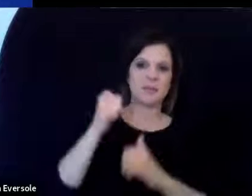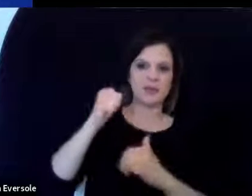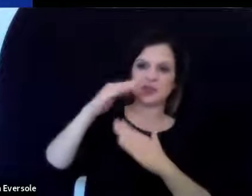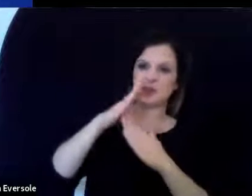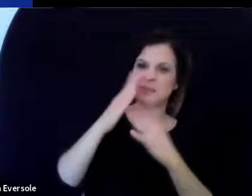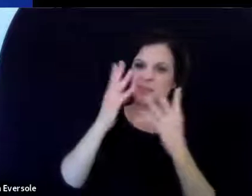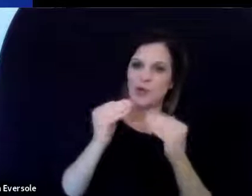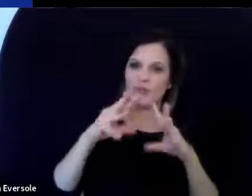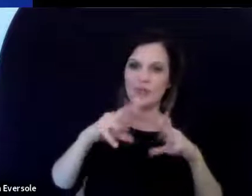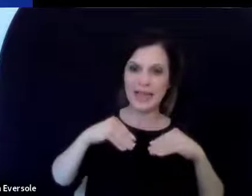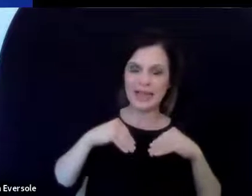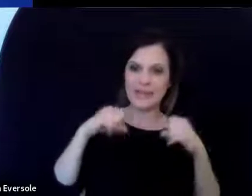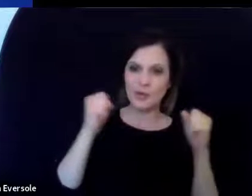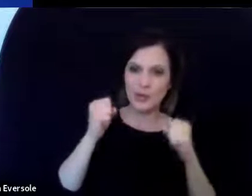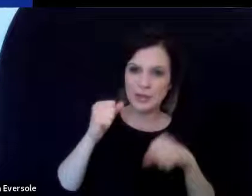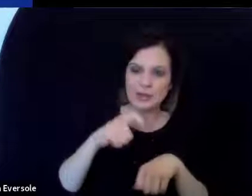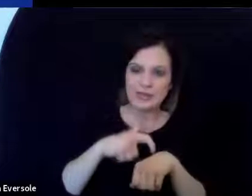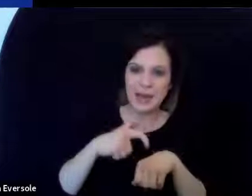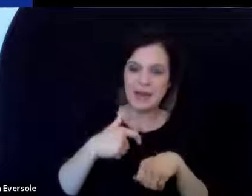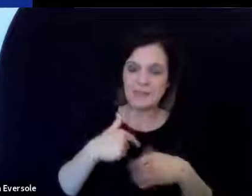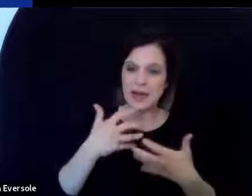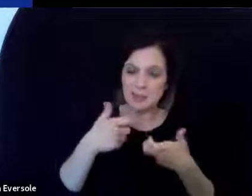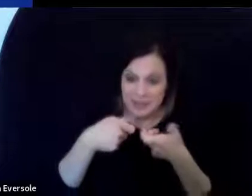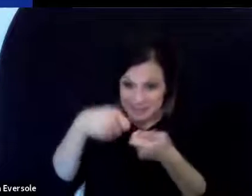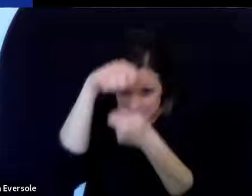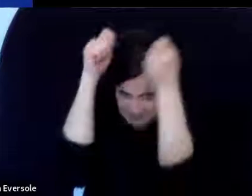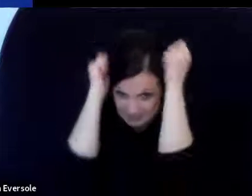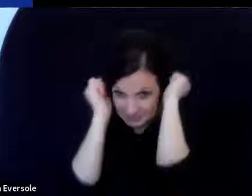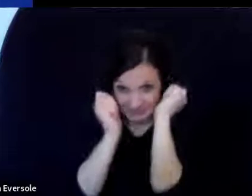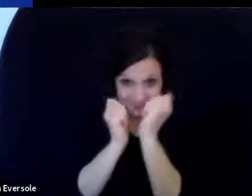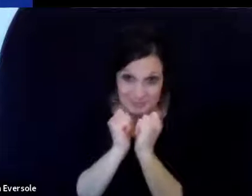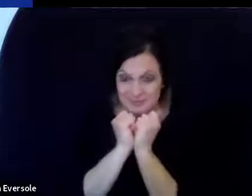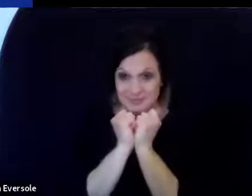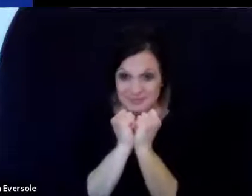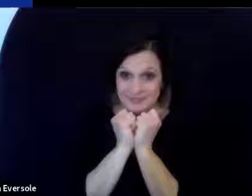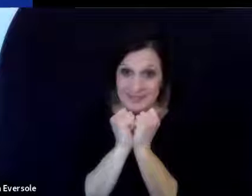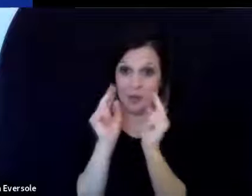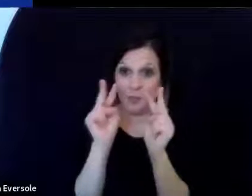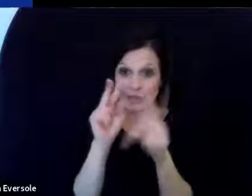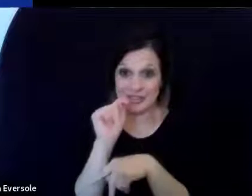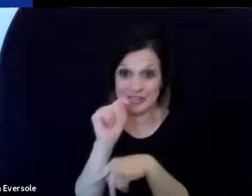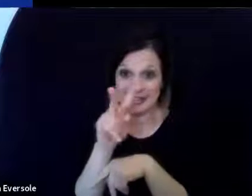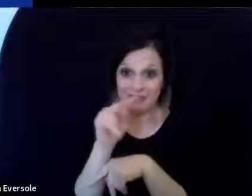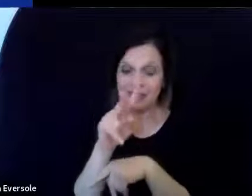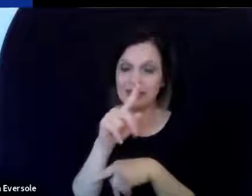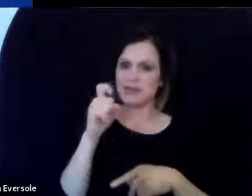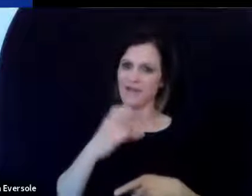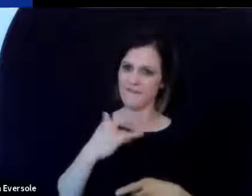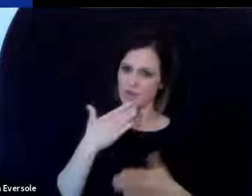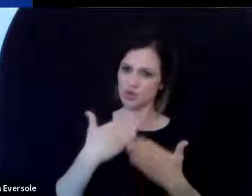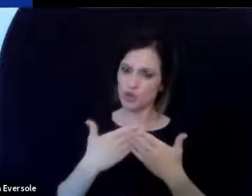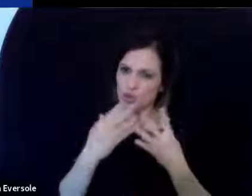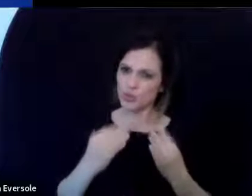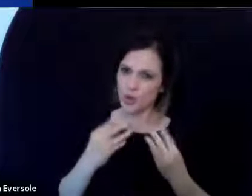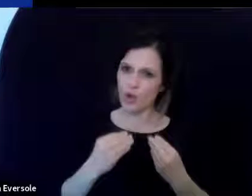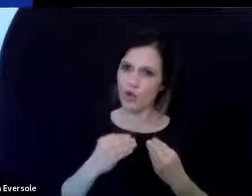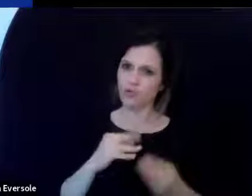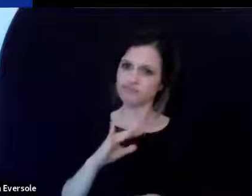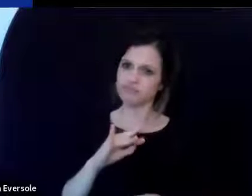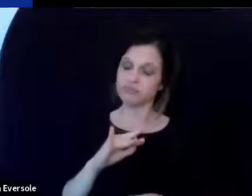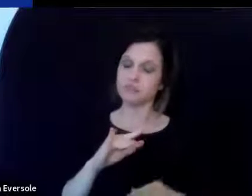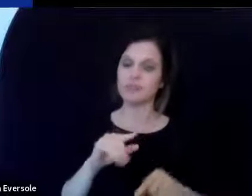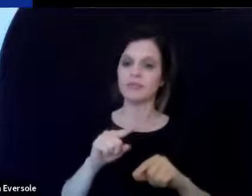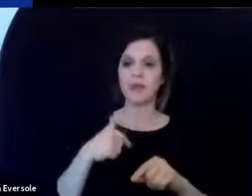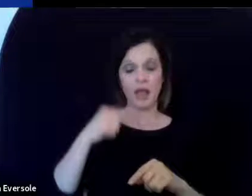up and wrap it around my head and my shoulders and my neck when I'm watching the television because it feels good. But with kids